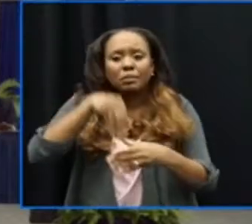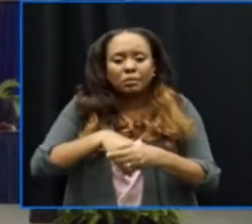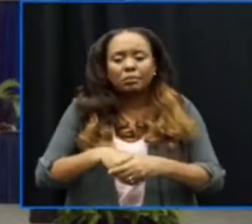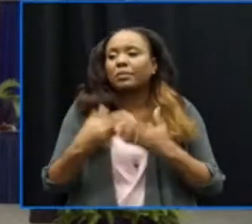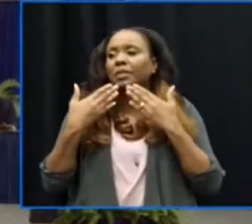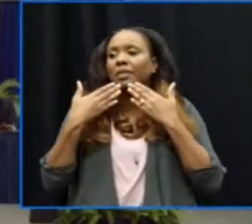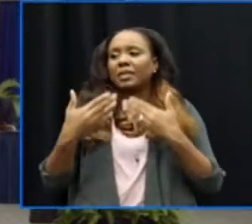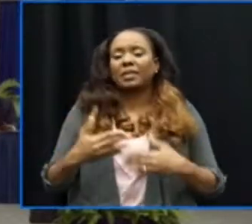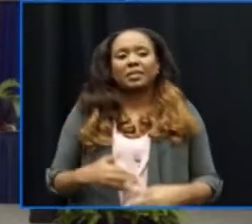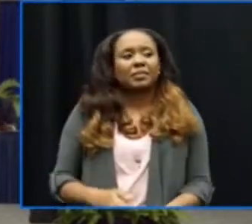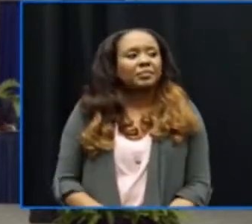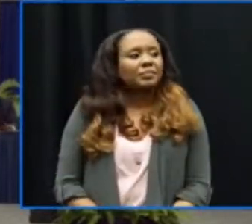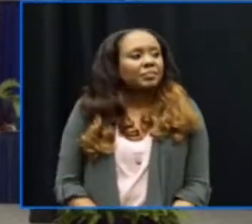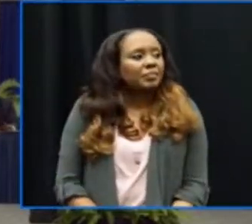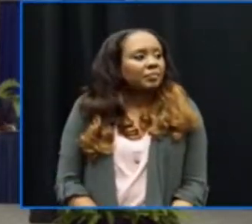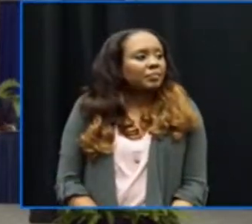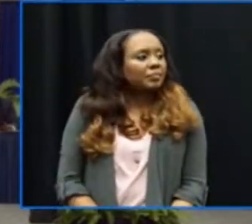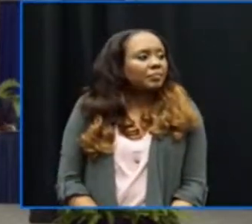all. Thank you.